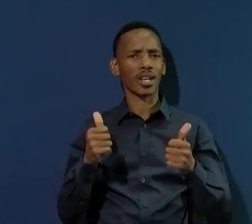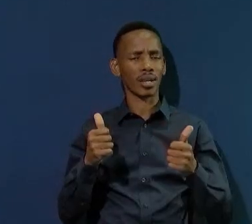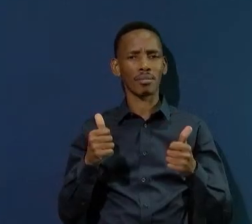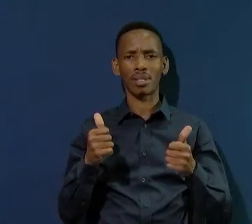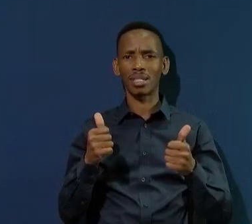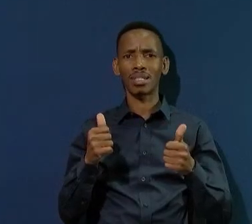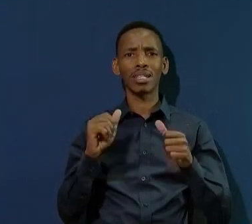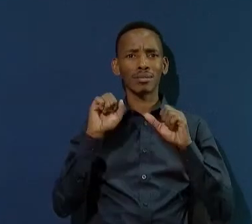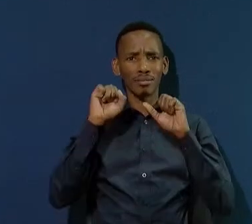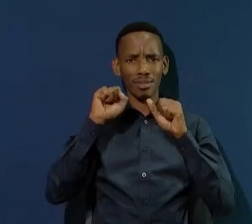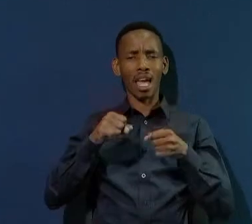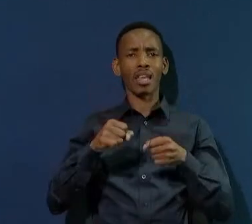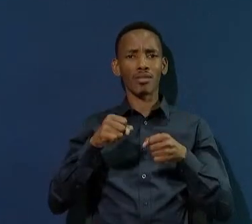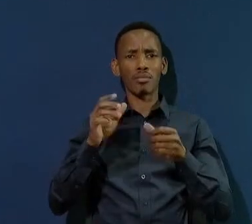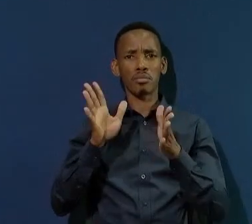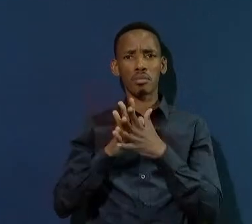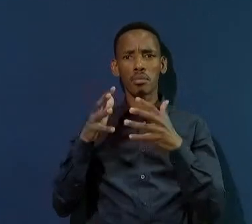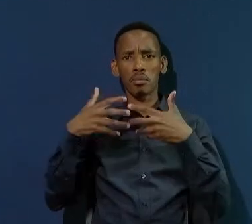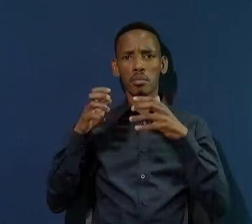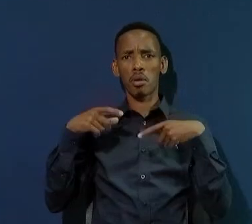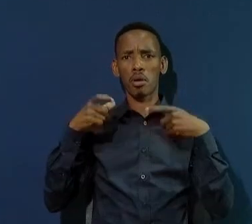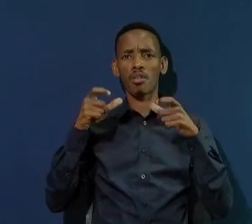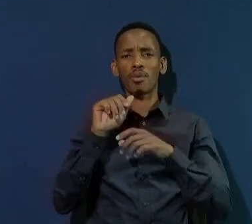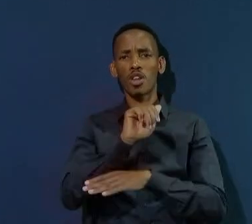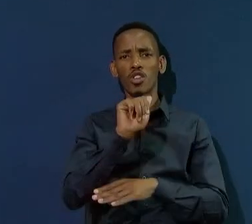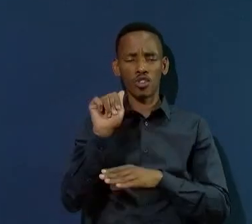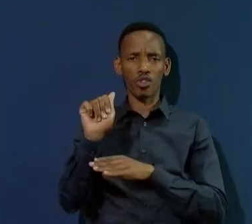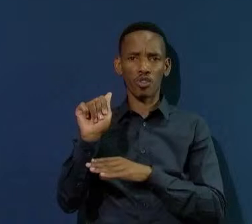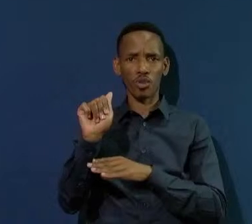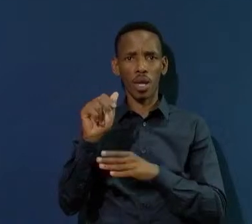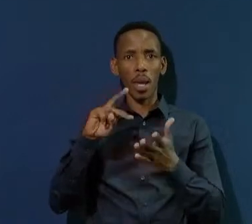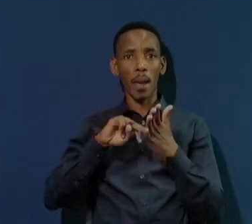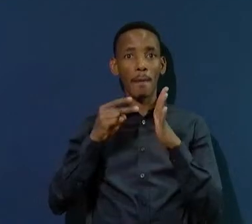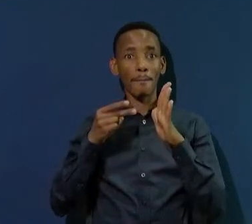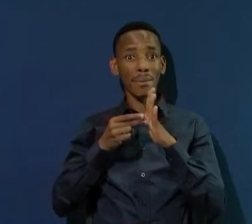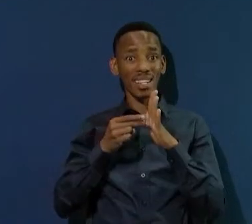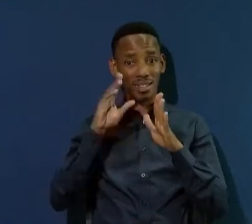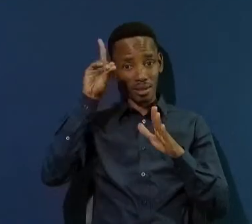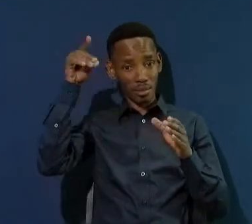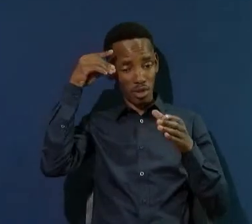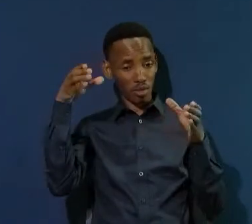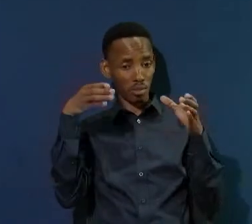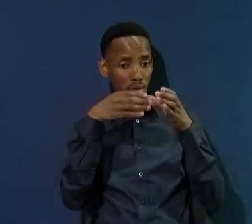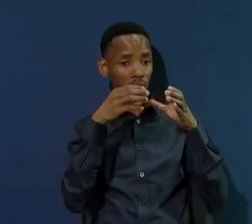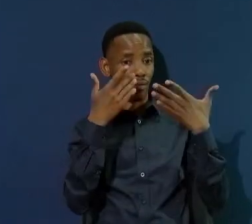you can now form a government. The majority will be party